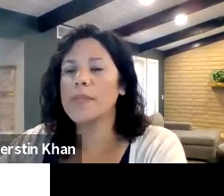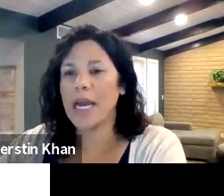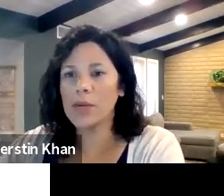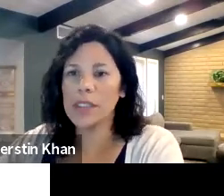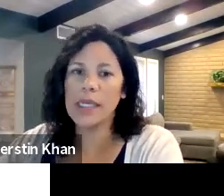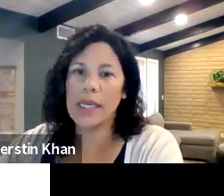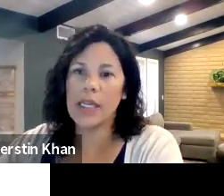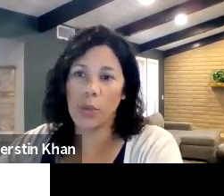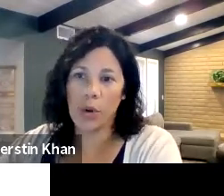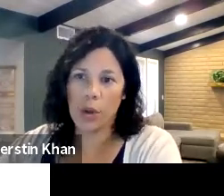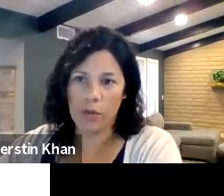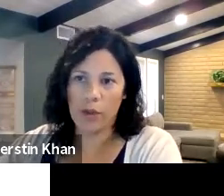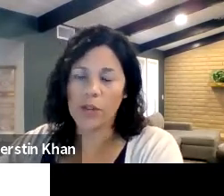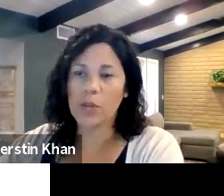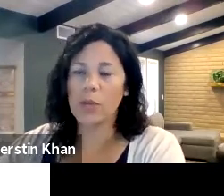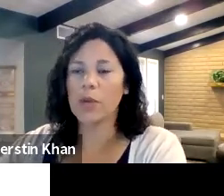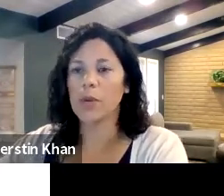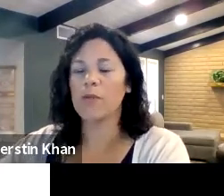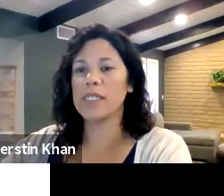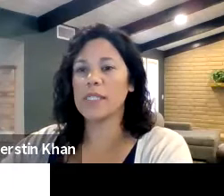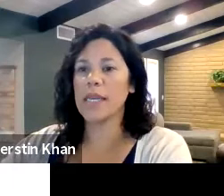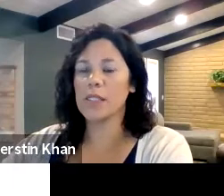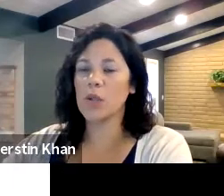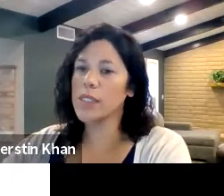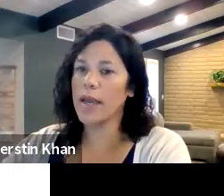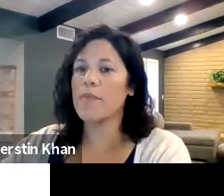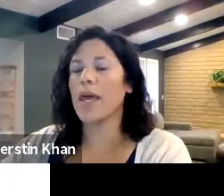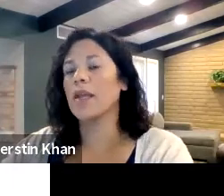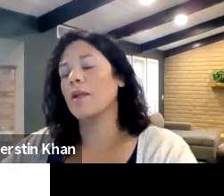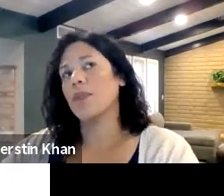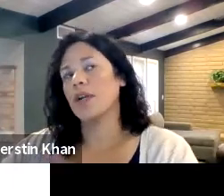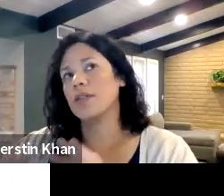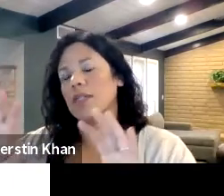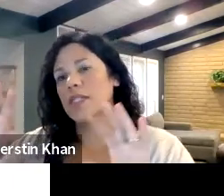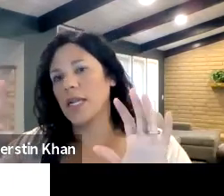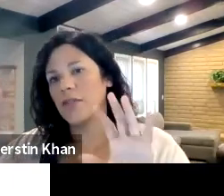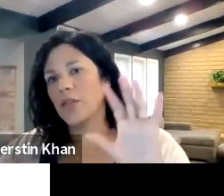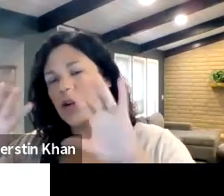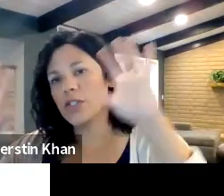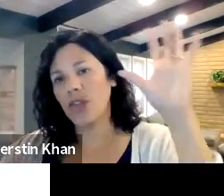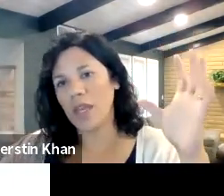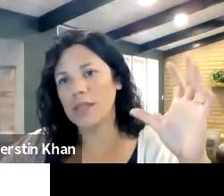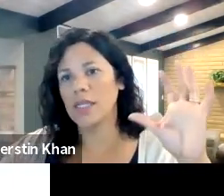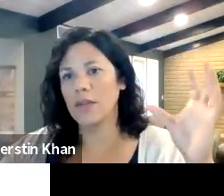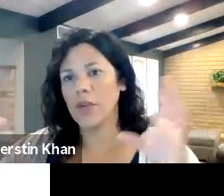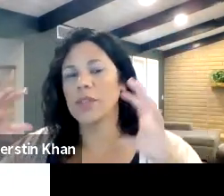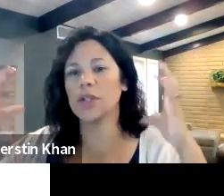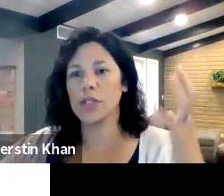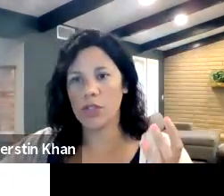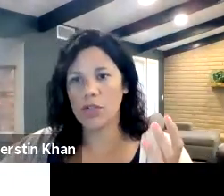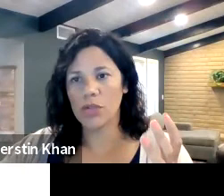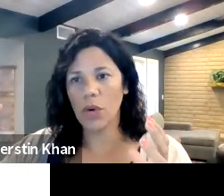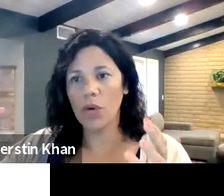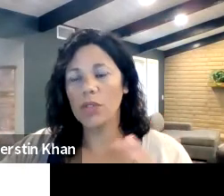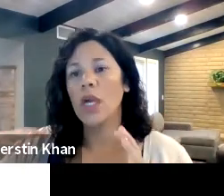about comes out in your program reviews. We've been saying this whole time that there's these kind of larger things that influence